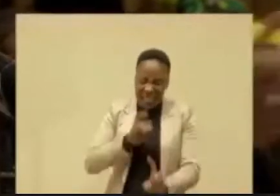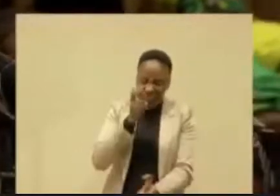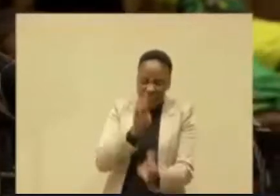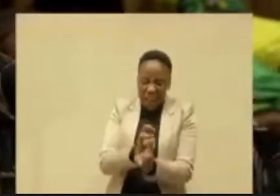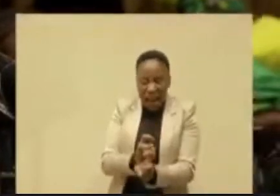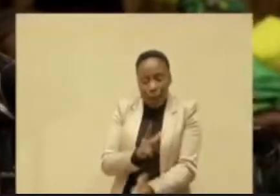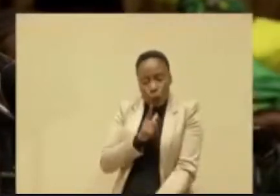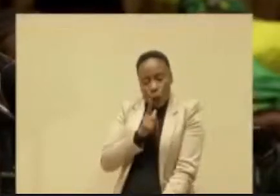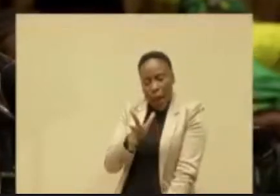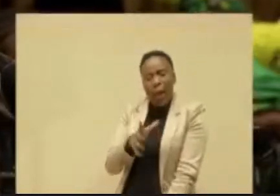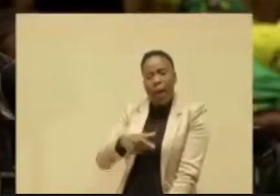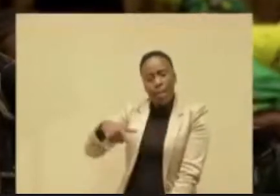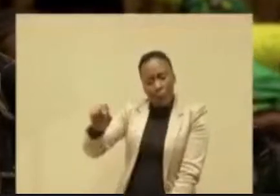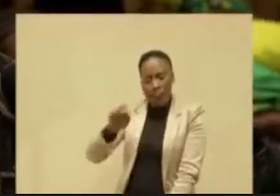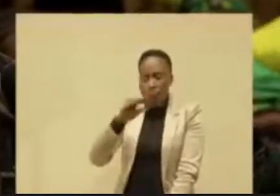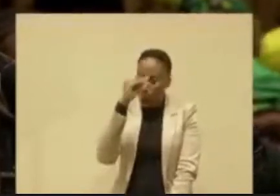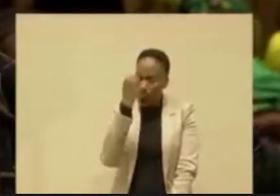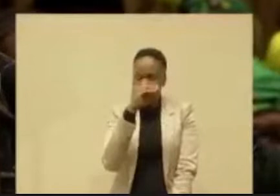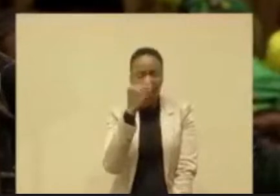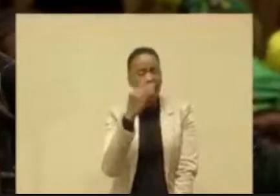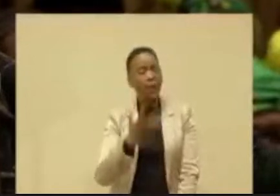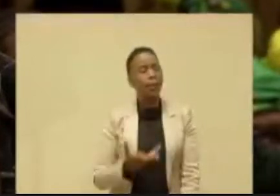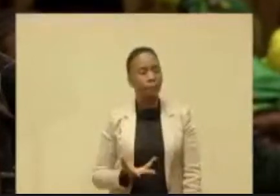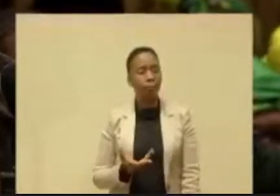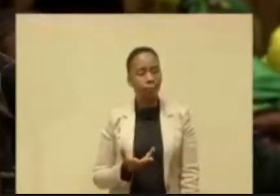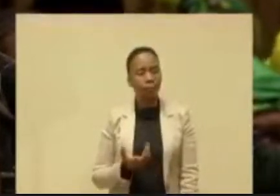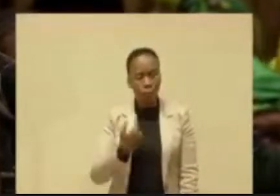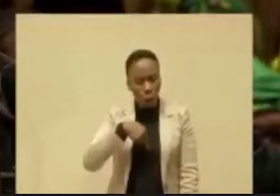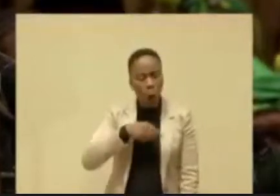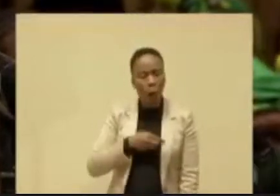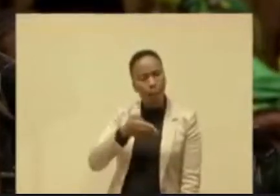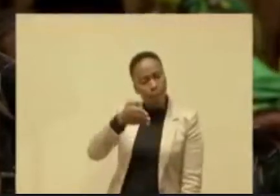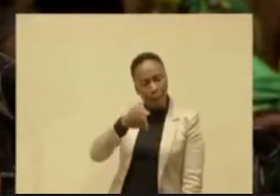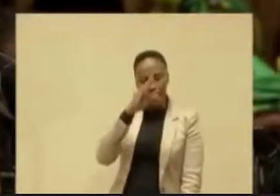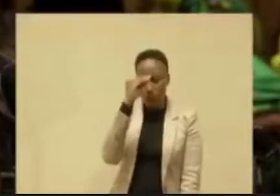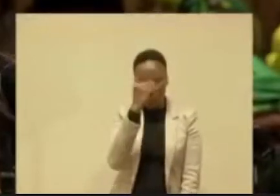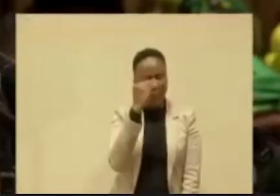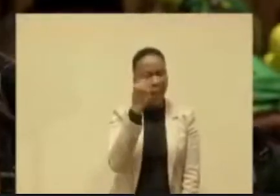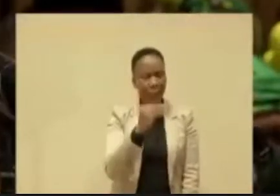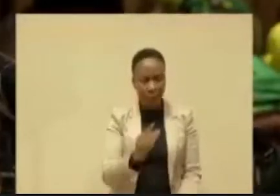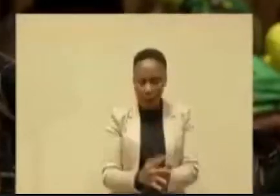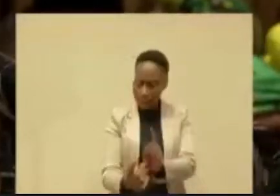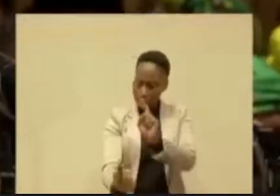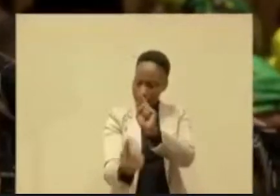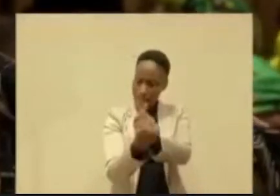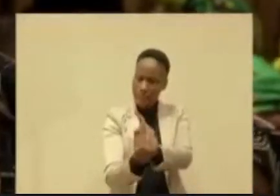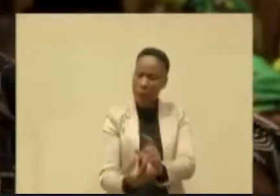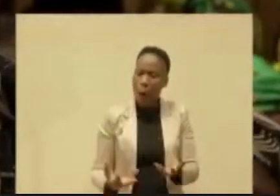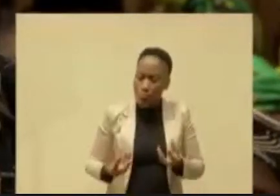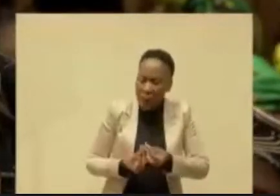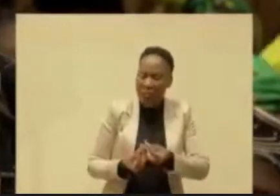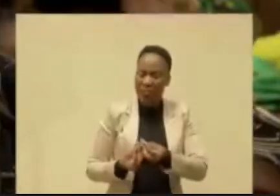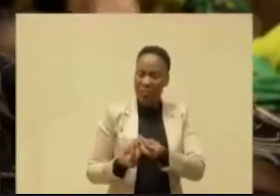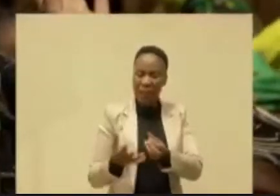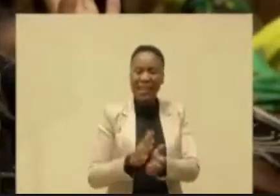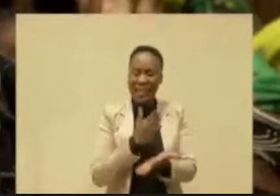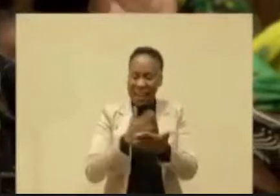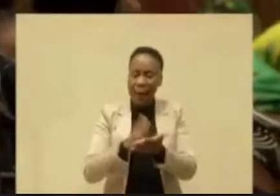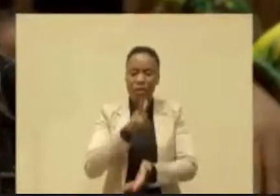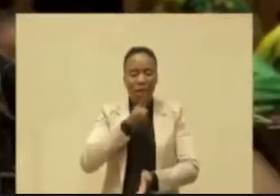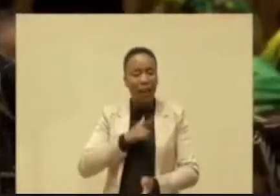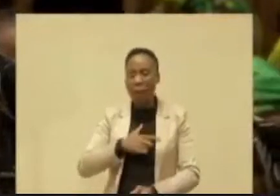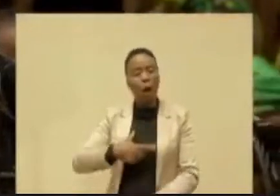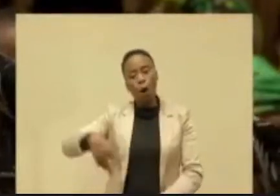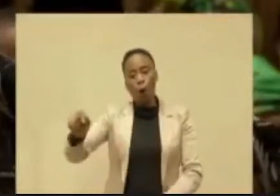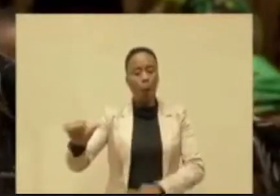go to the police station we are even going there to the police station with them go back